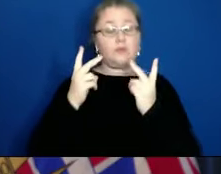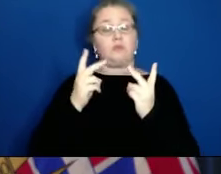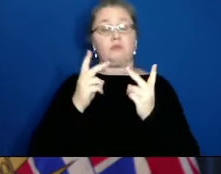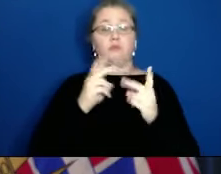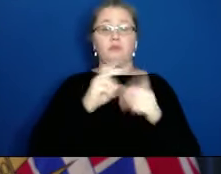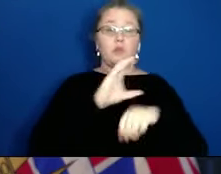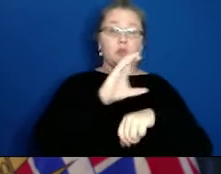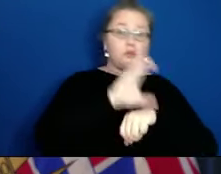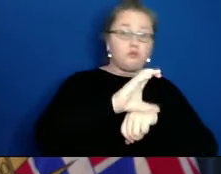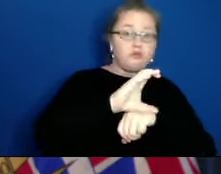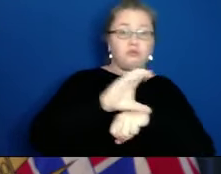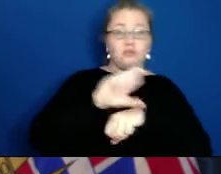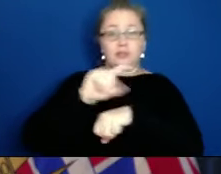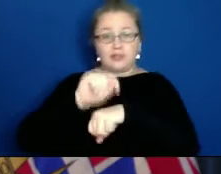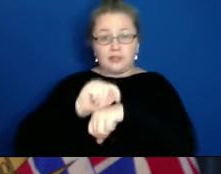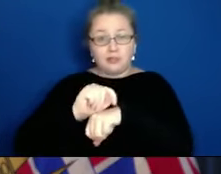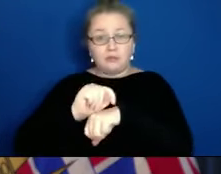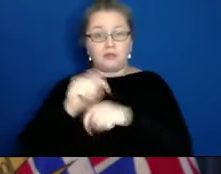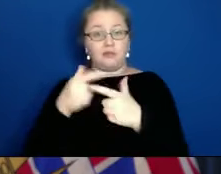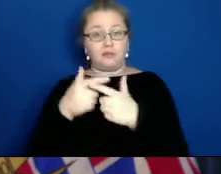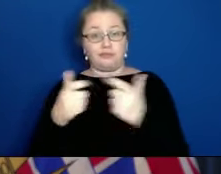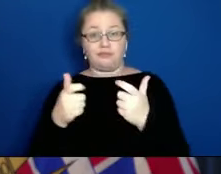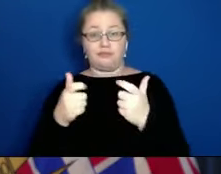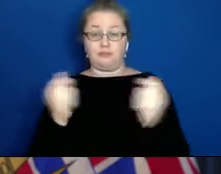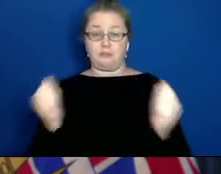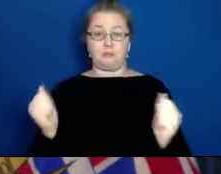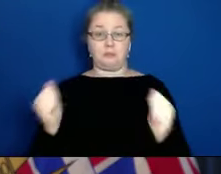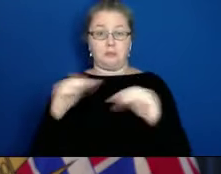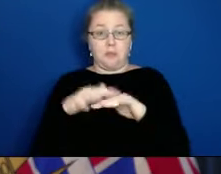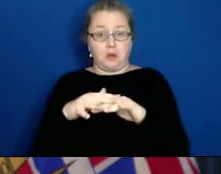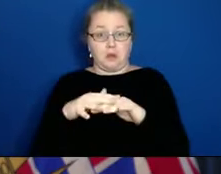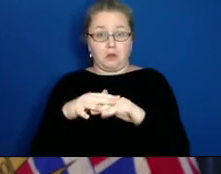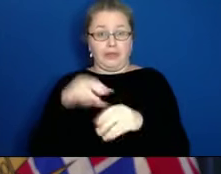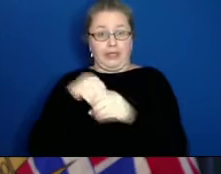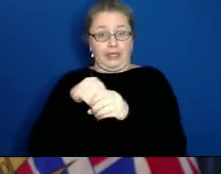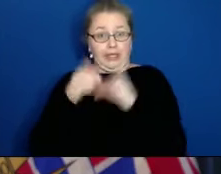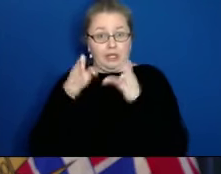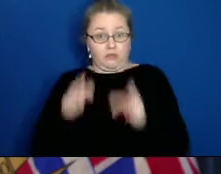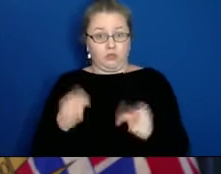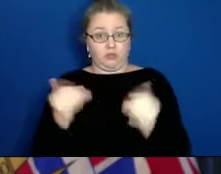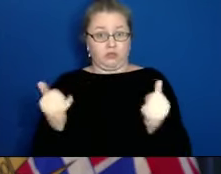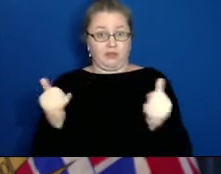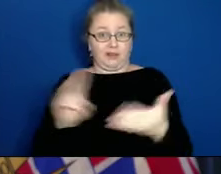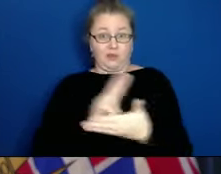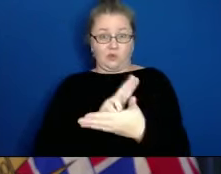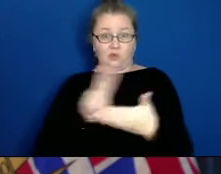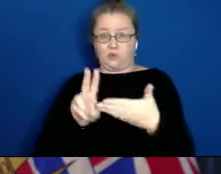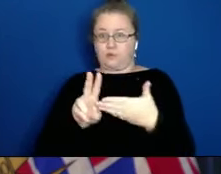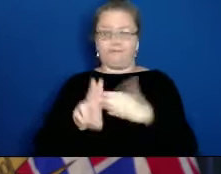to have no in-person groups services for this period of time.